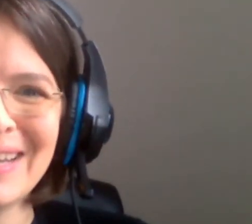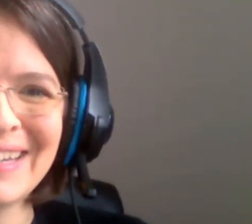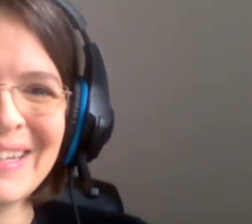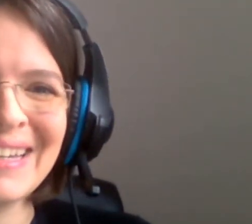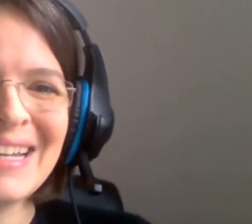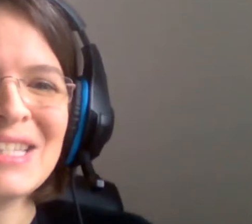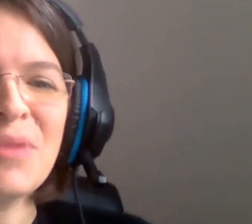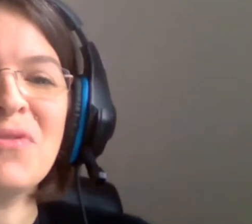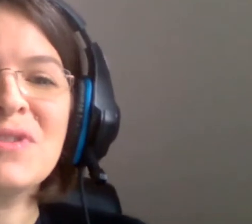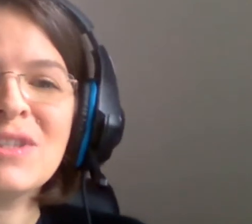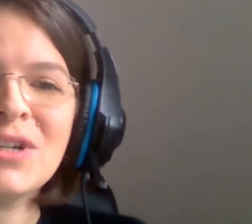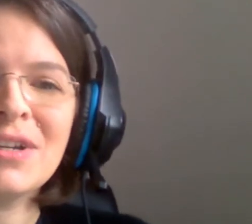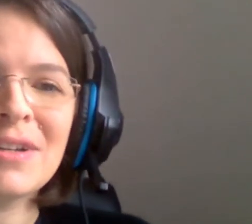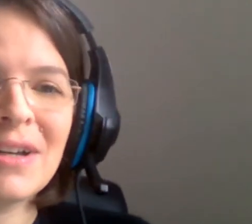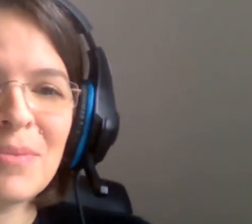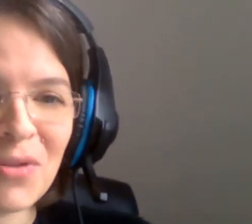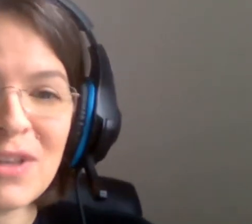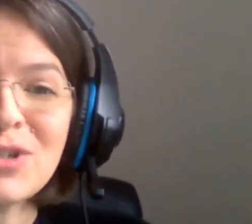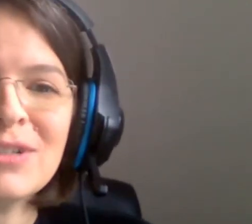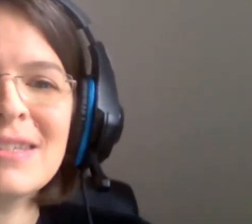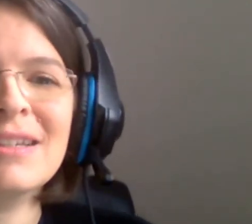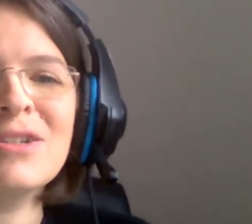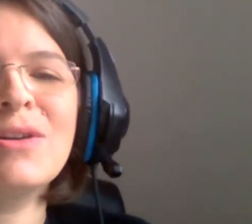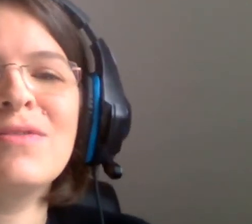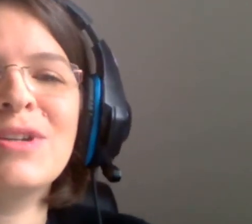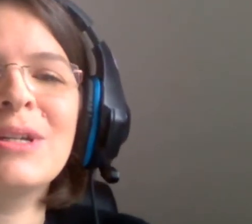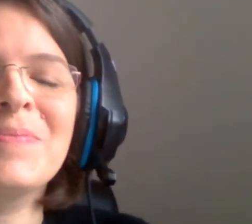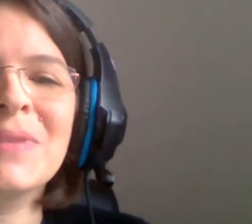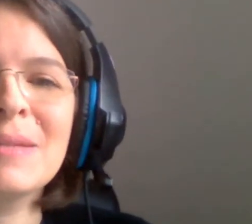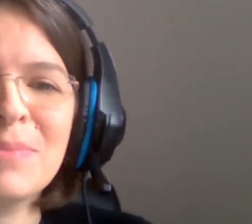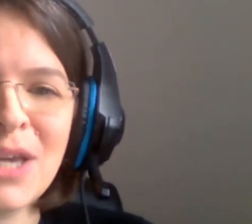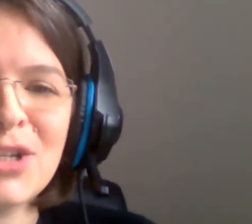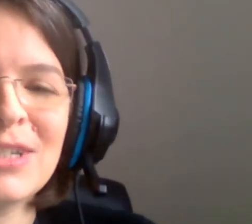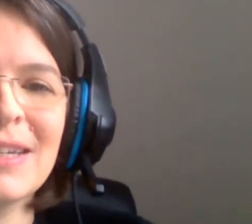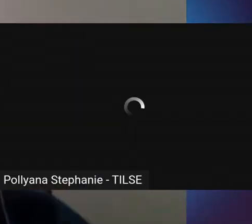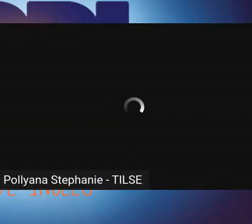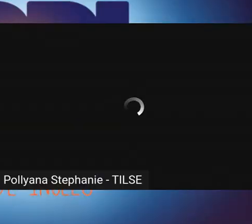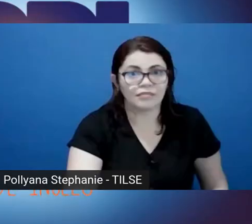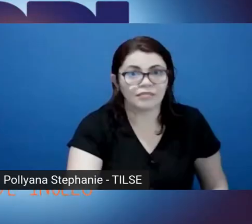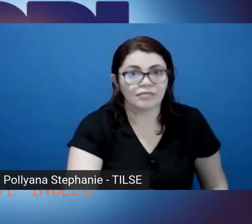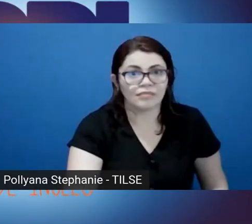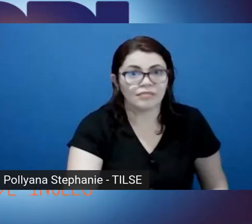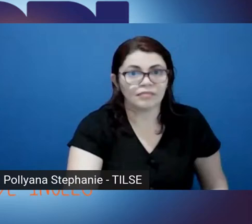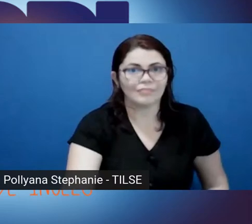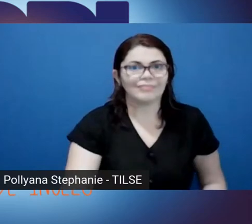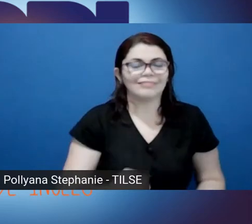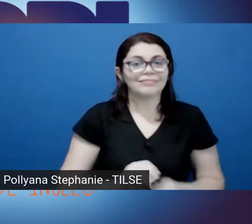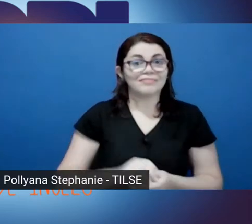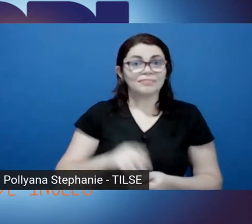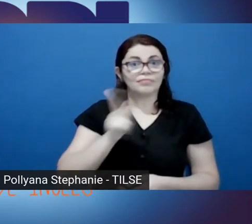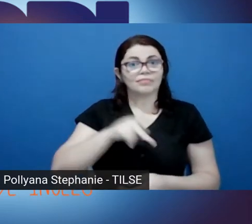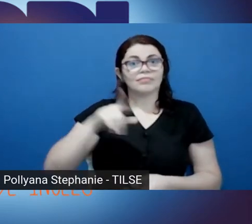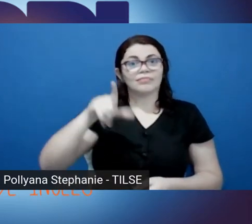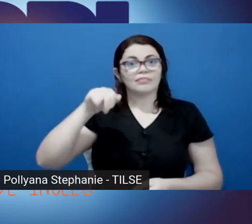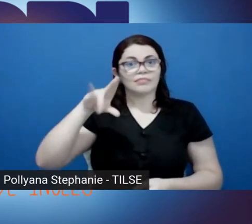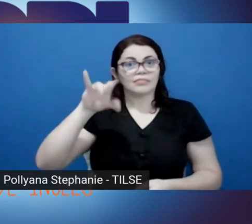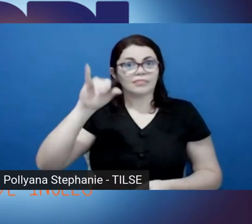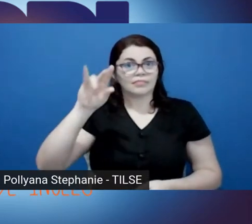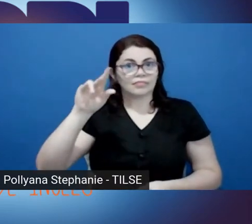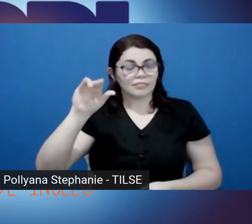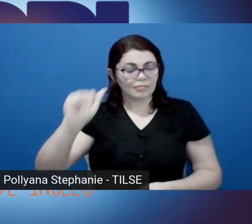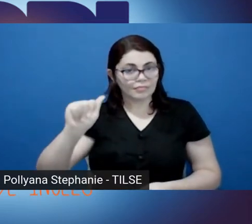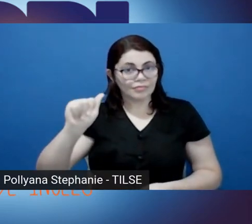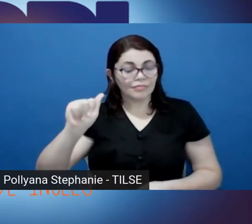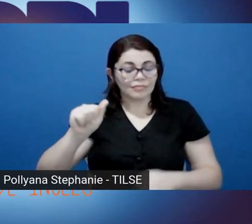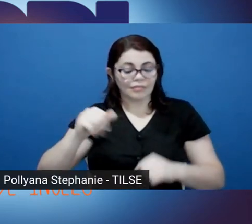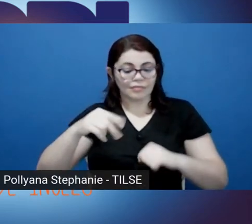happy birthday. So Professor Luciana de Oliveira, Ph.D., is Associate Dean for Academic Affairs